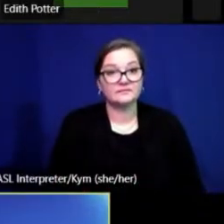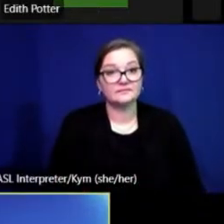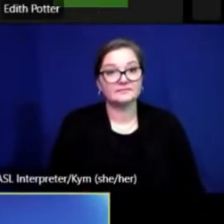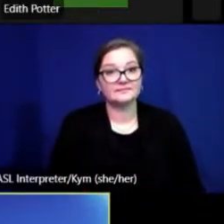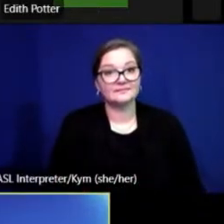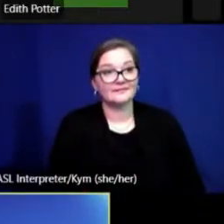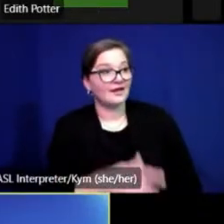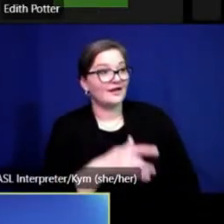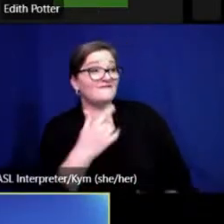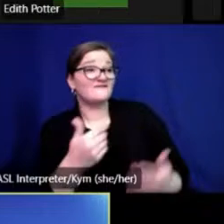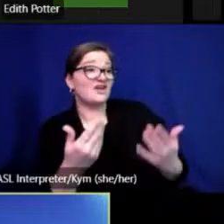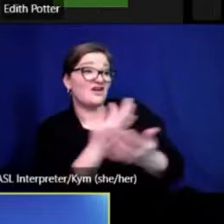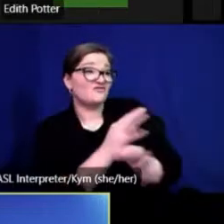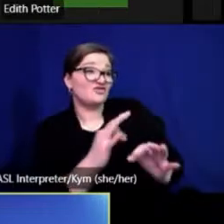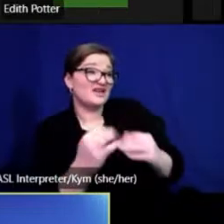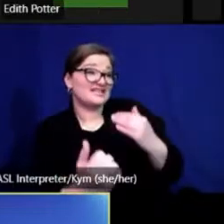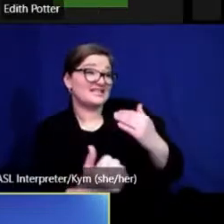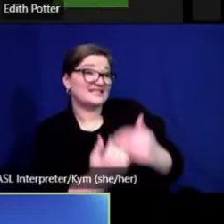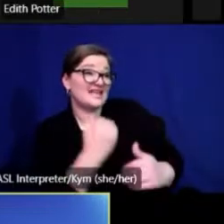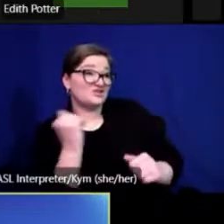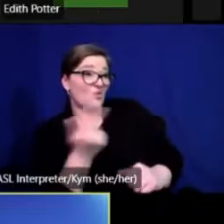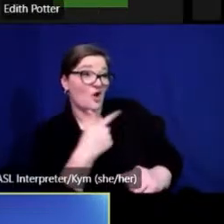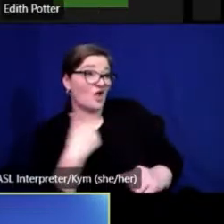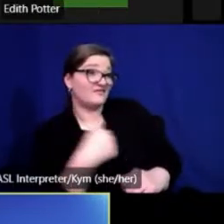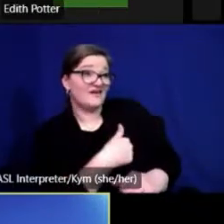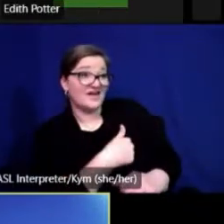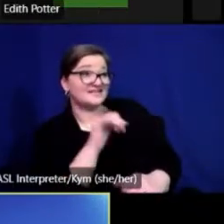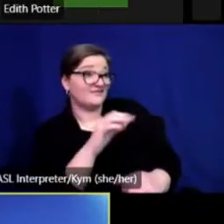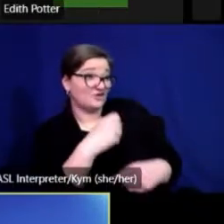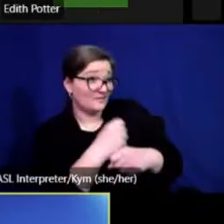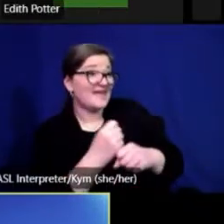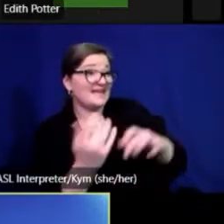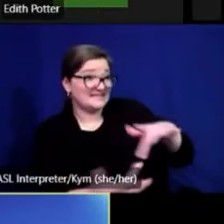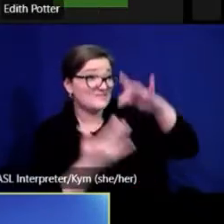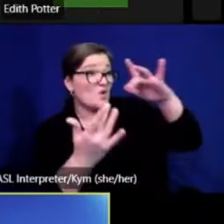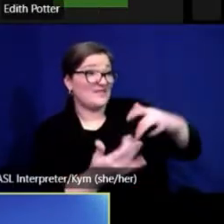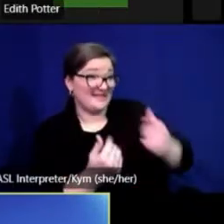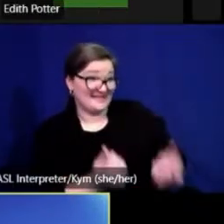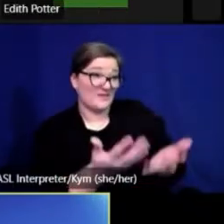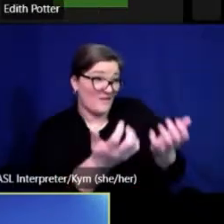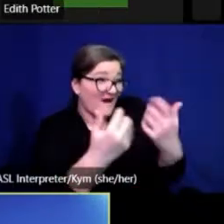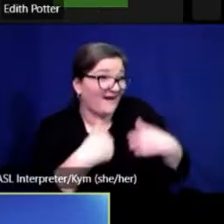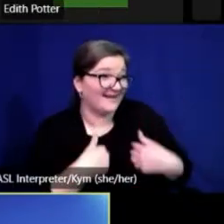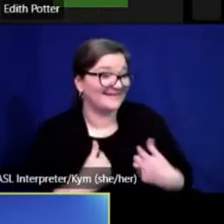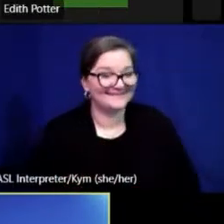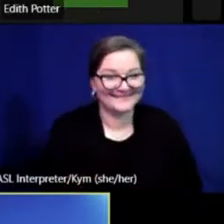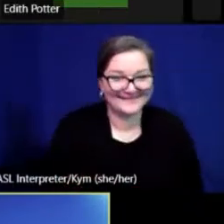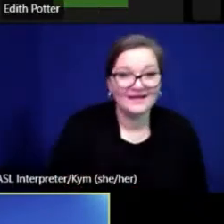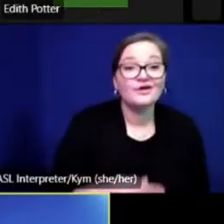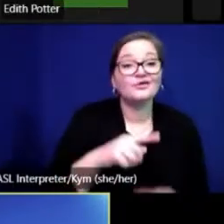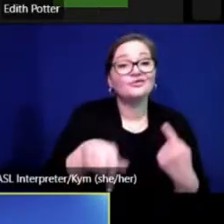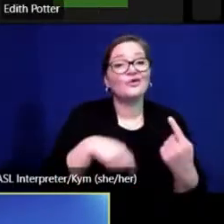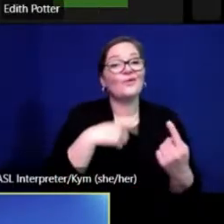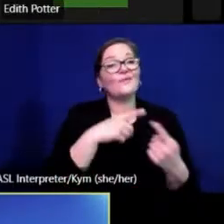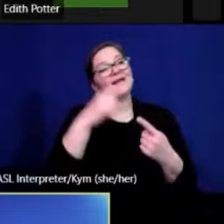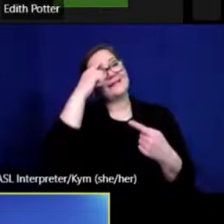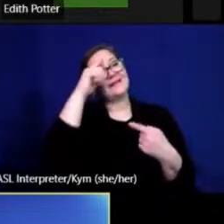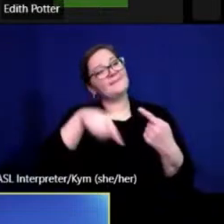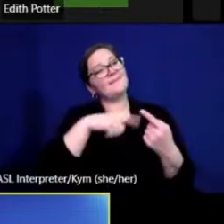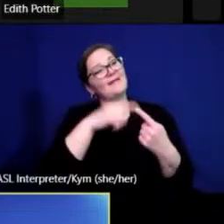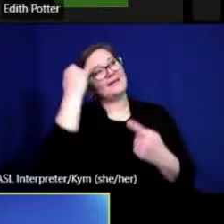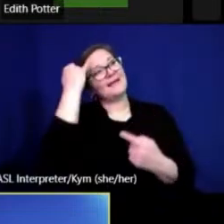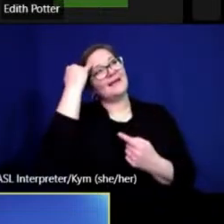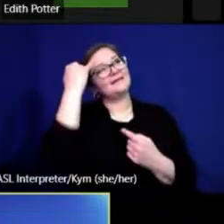Feel free to send some to all the C-Rack members. Y'all gonna be making some smoothies. And so when I think about this idea of